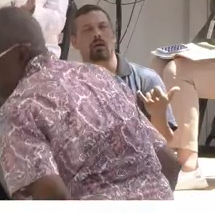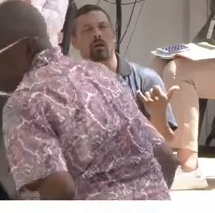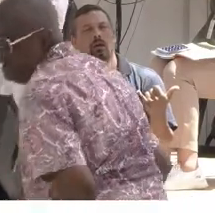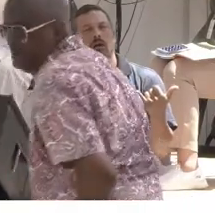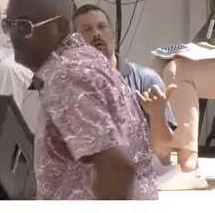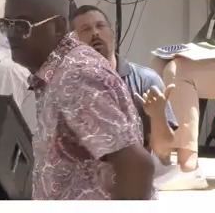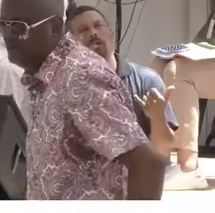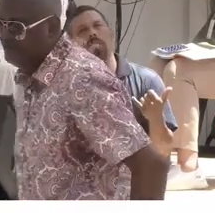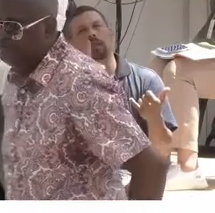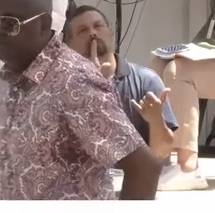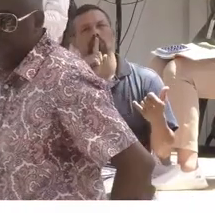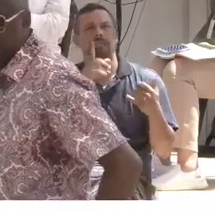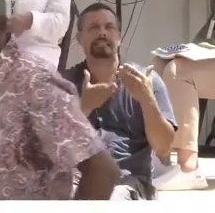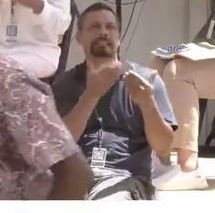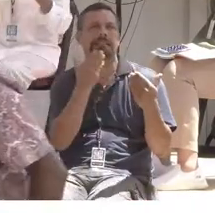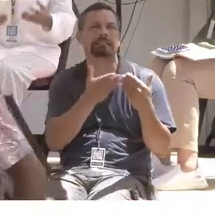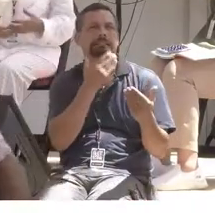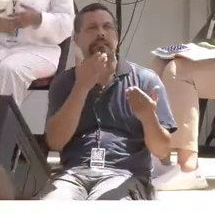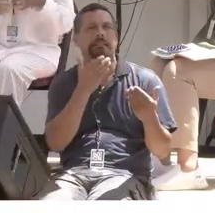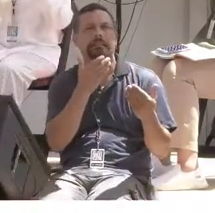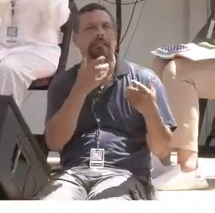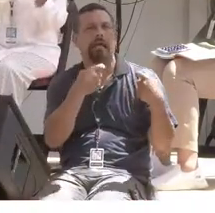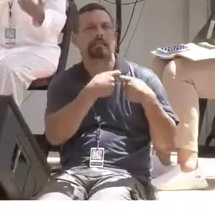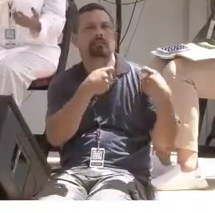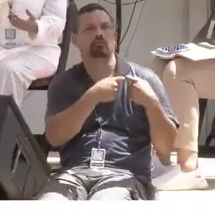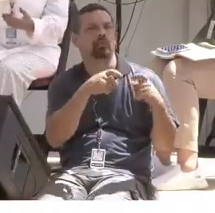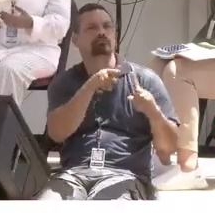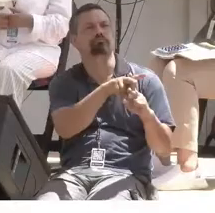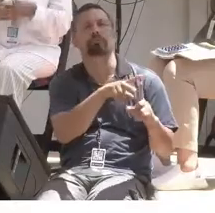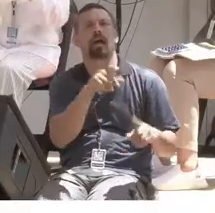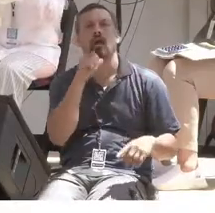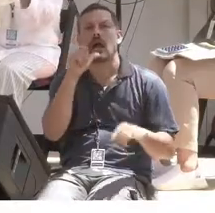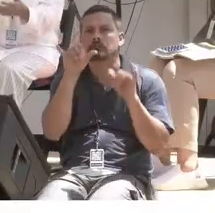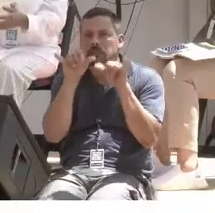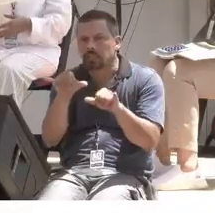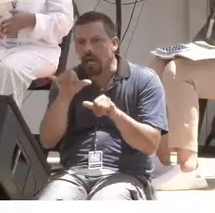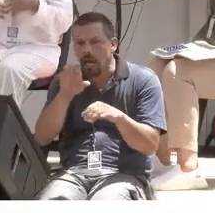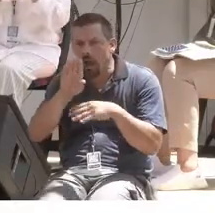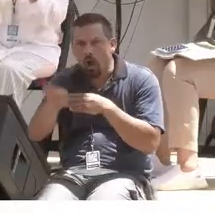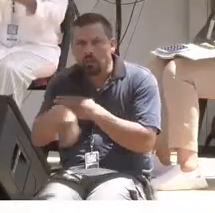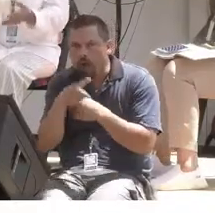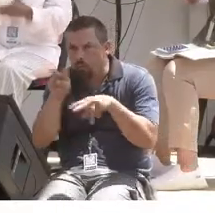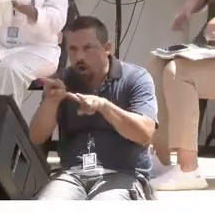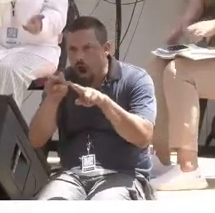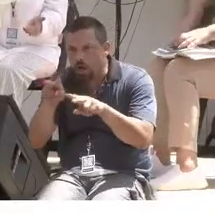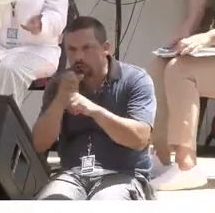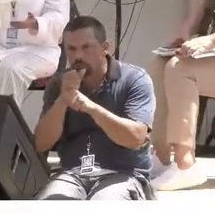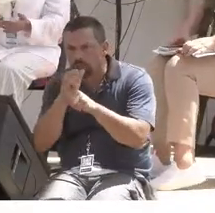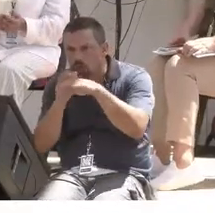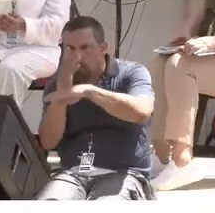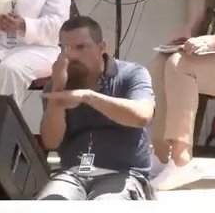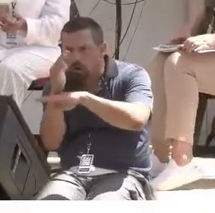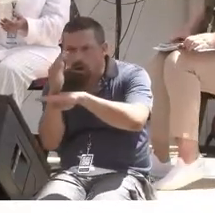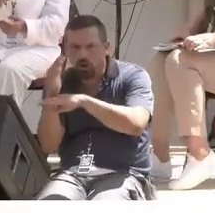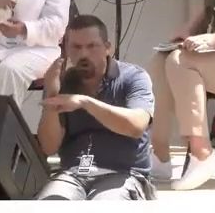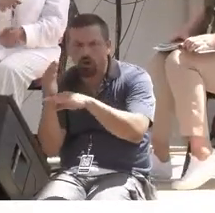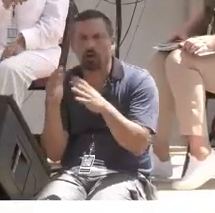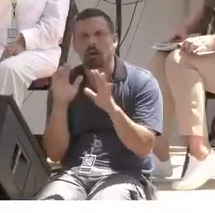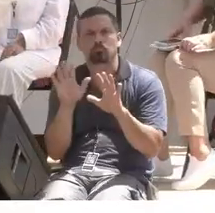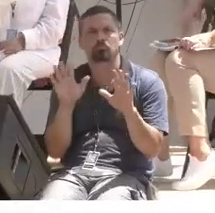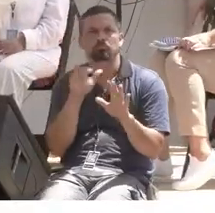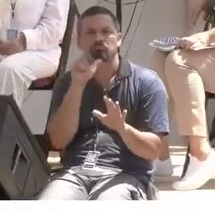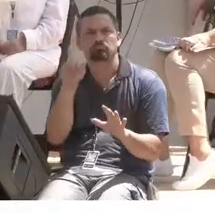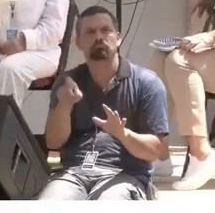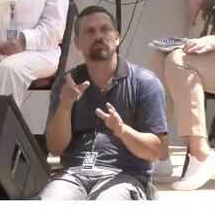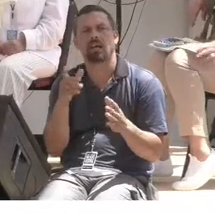this is a very easy one. So I don't have to stay overnight just to light it up or to check that, but it will